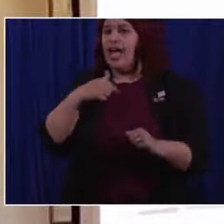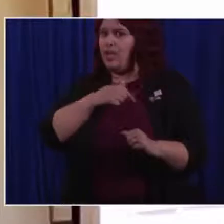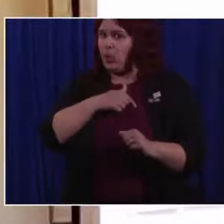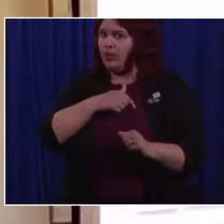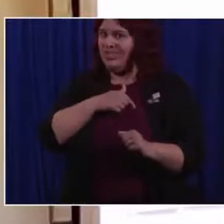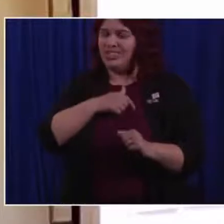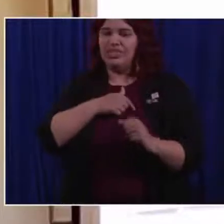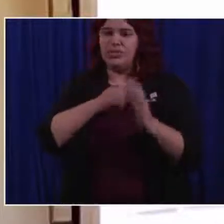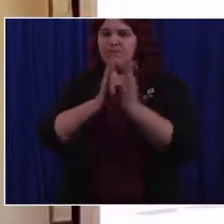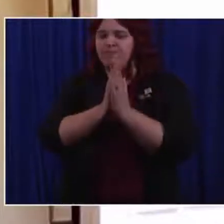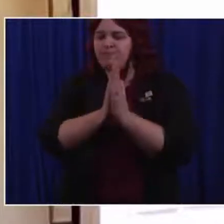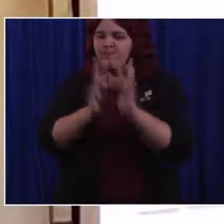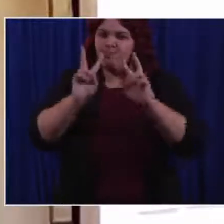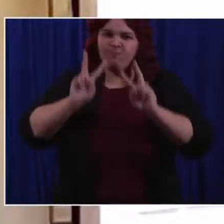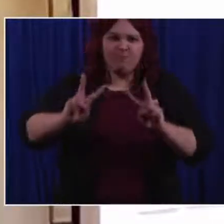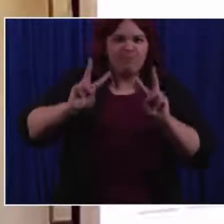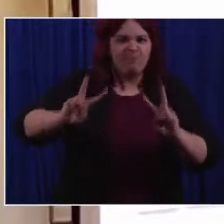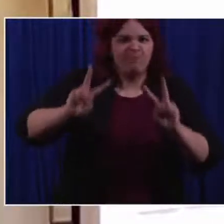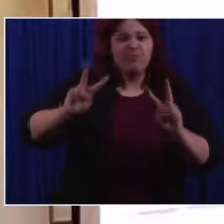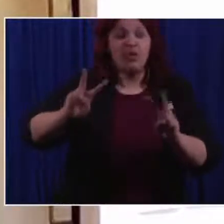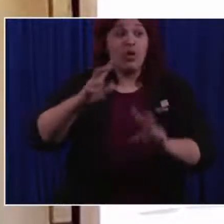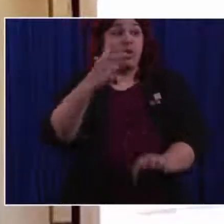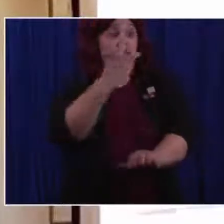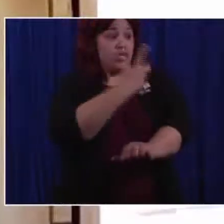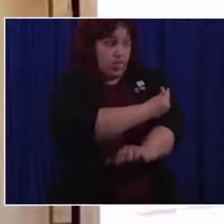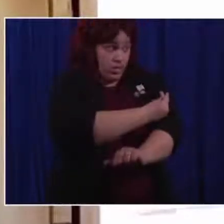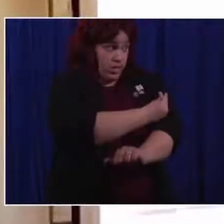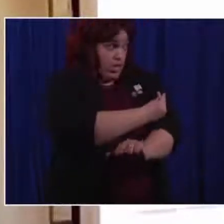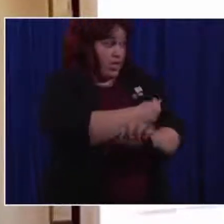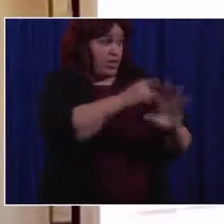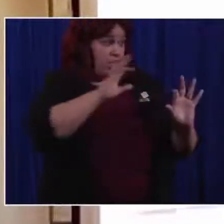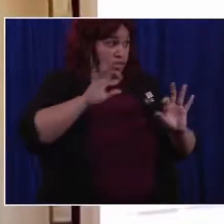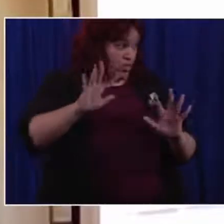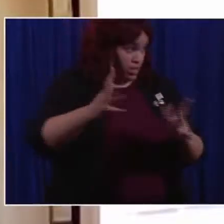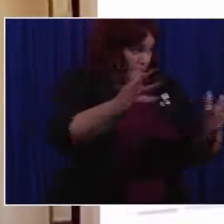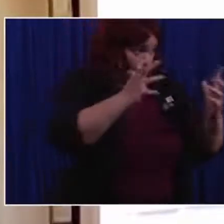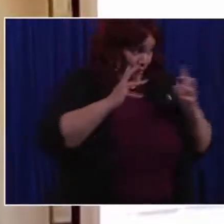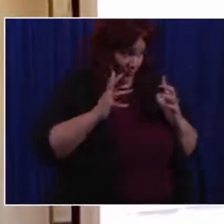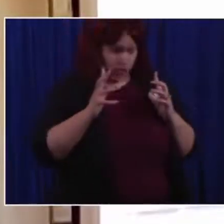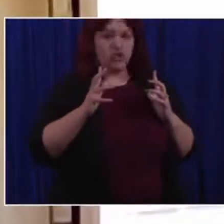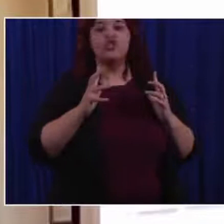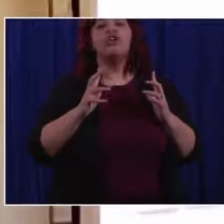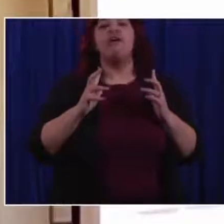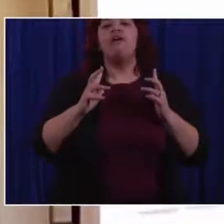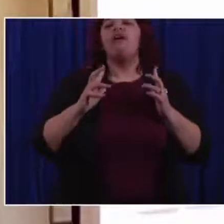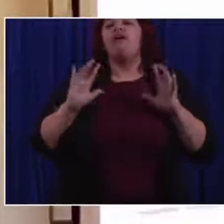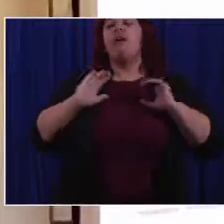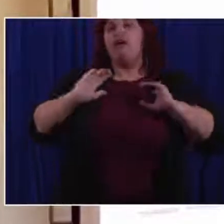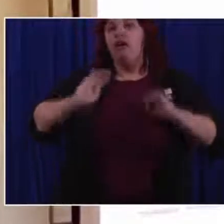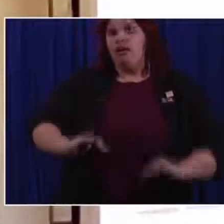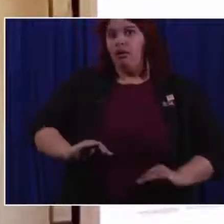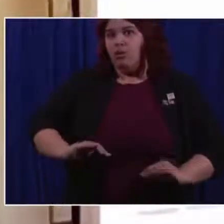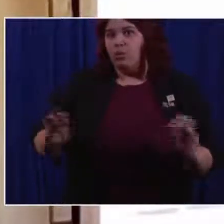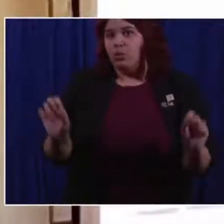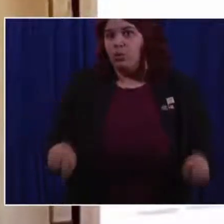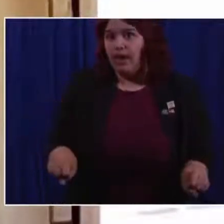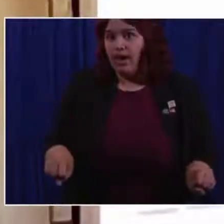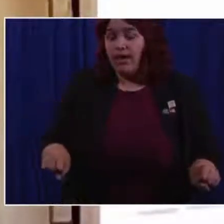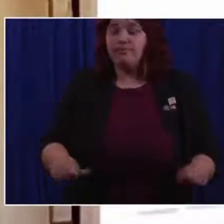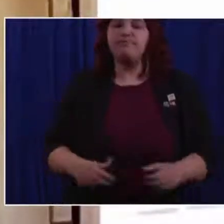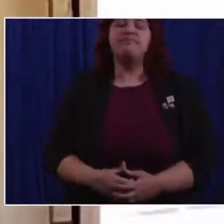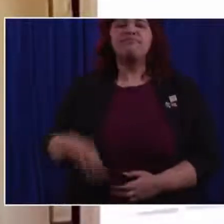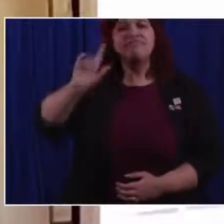the pandemic behind us. But I think we can all be encouraged by the results in Ohio so far, results the governor just